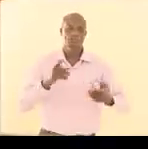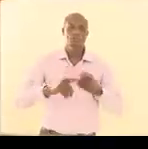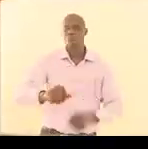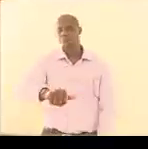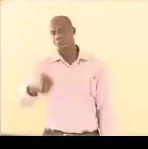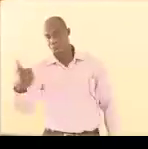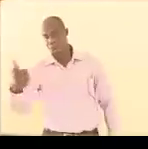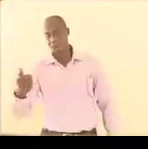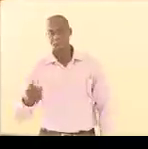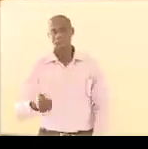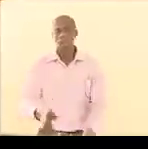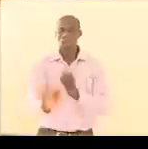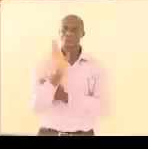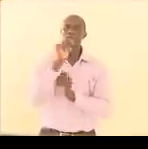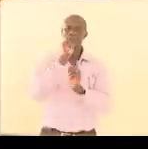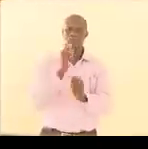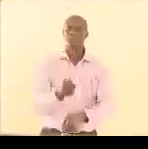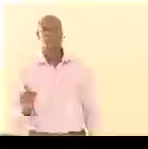God bless you.